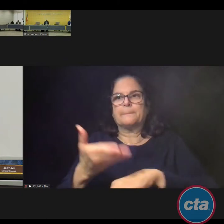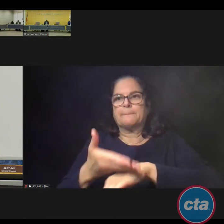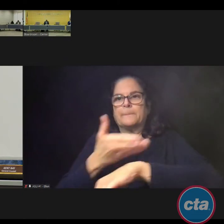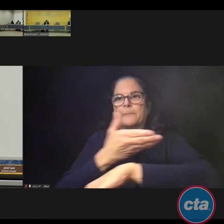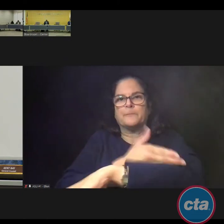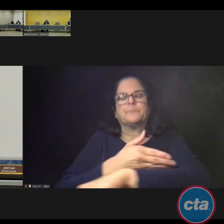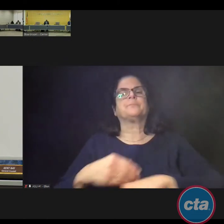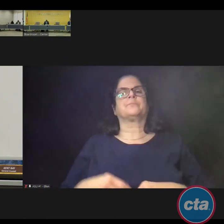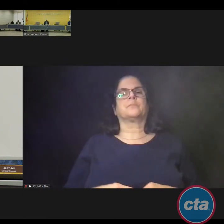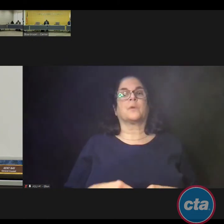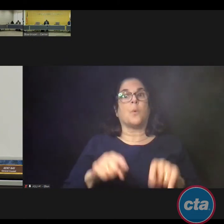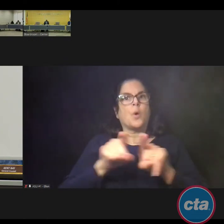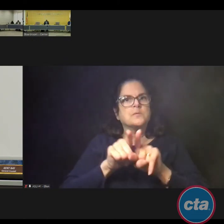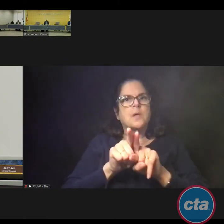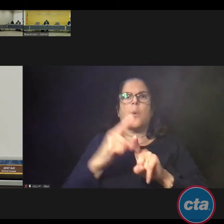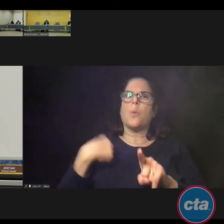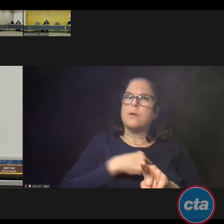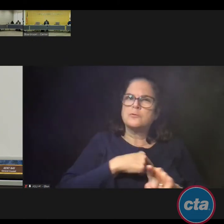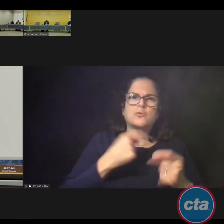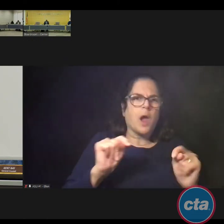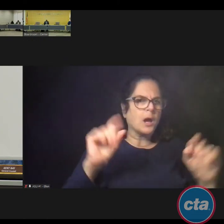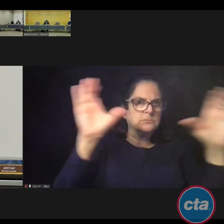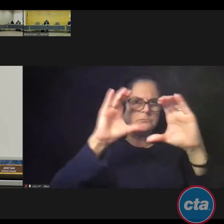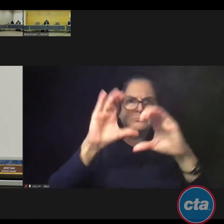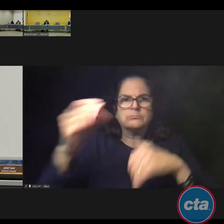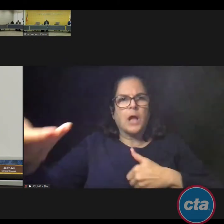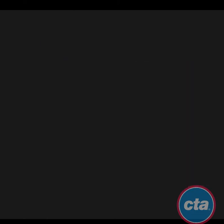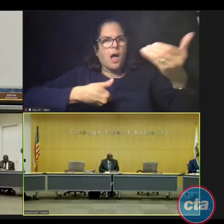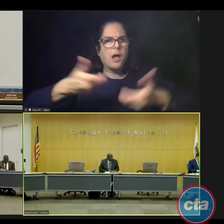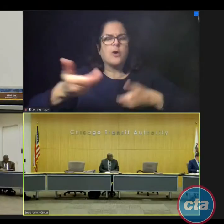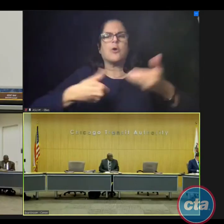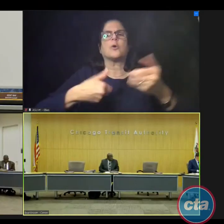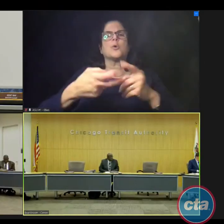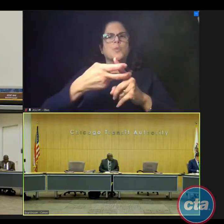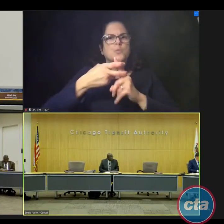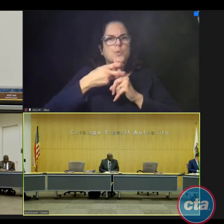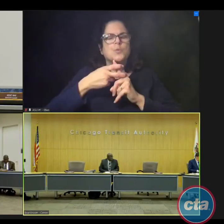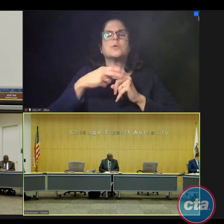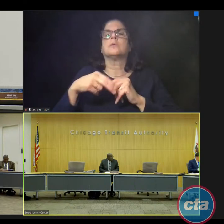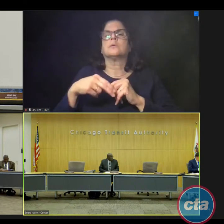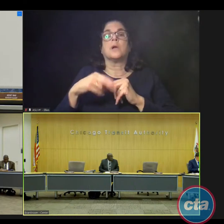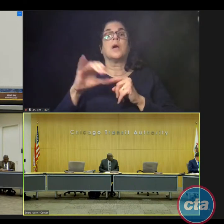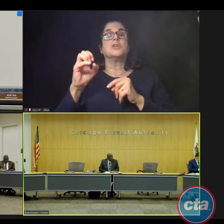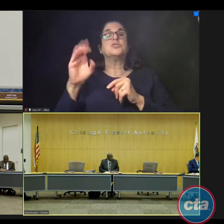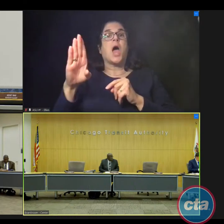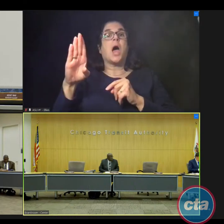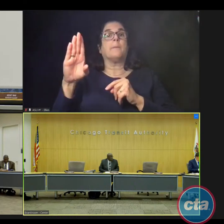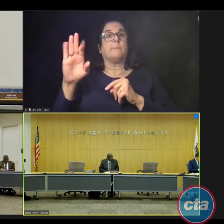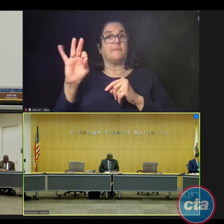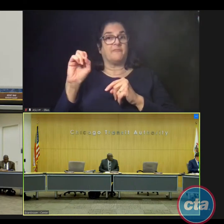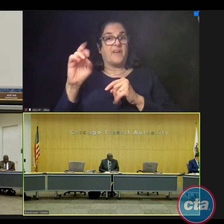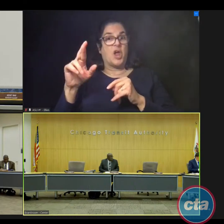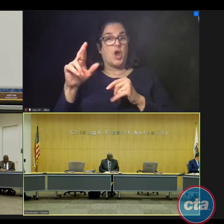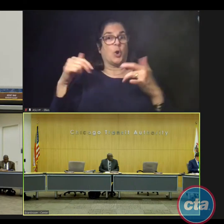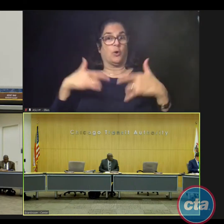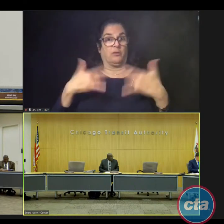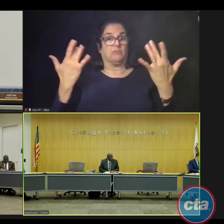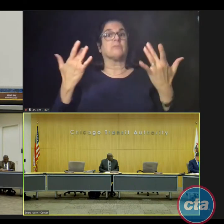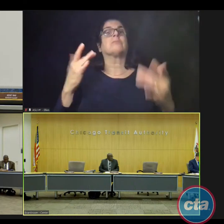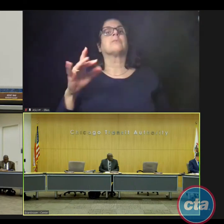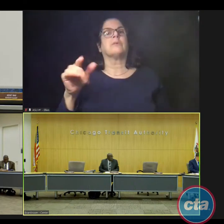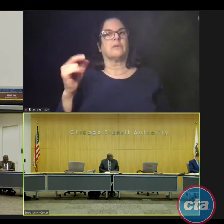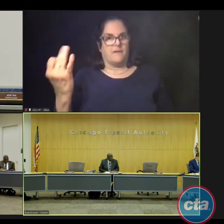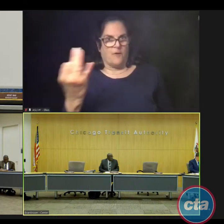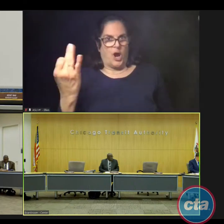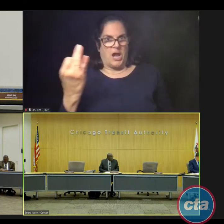aggressive hiring and recruitment campaign with two upcoming job fairs this month, including one this Friday at Olive Harvey College on the far